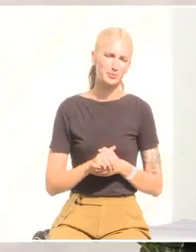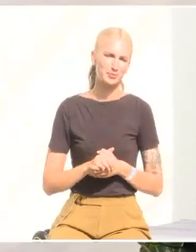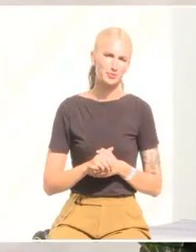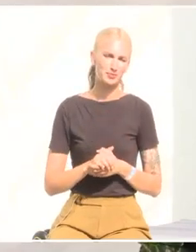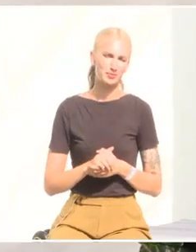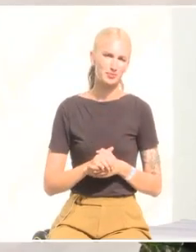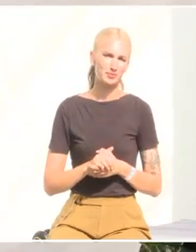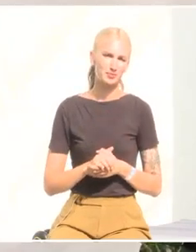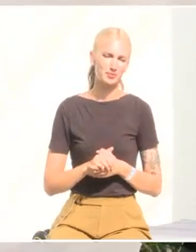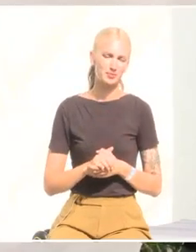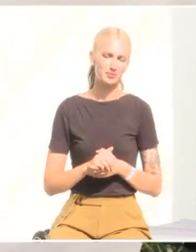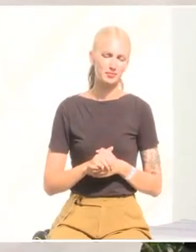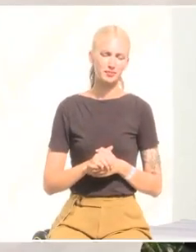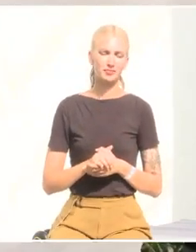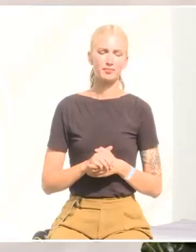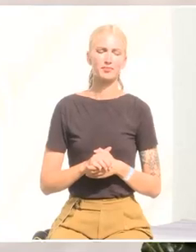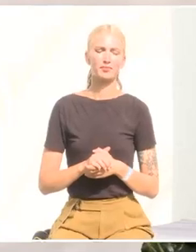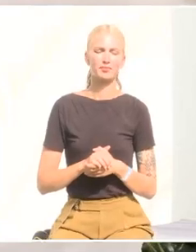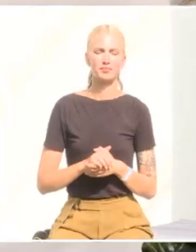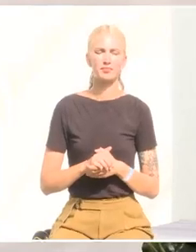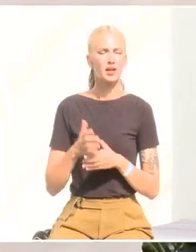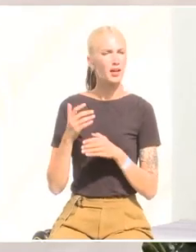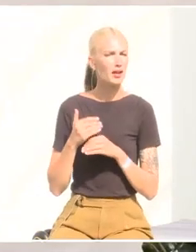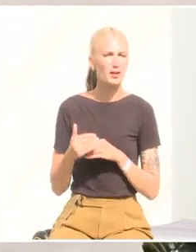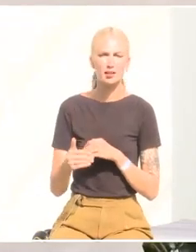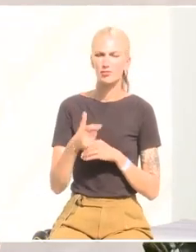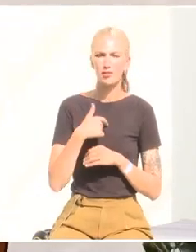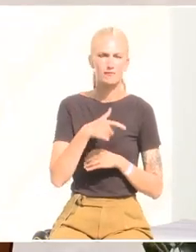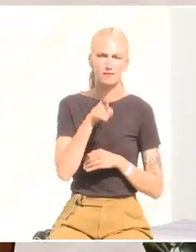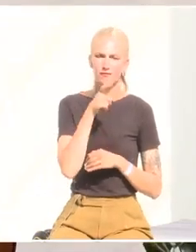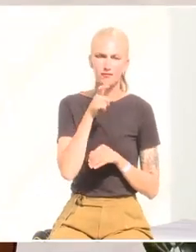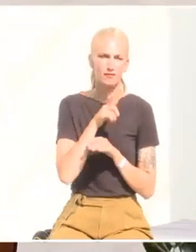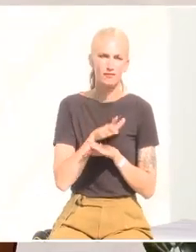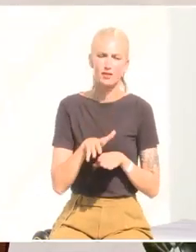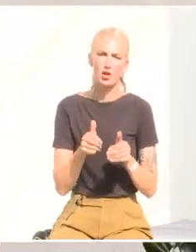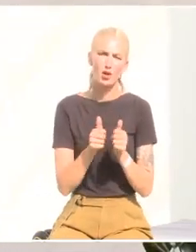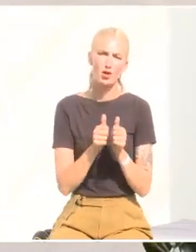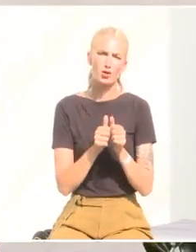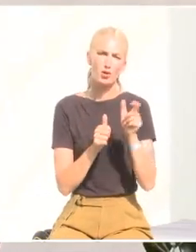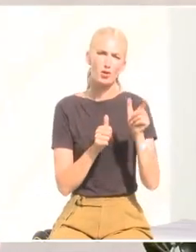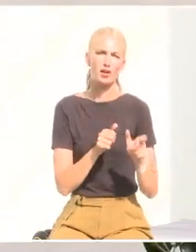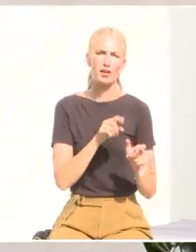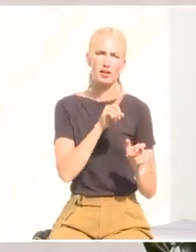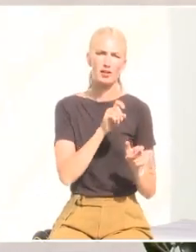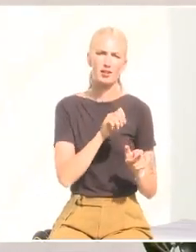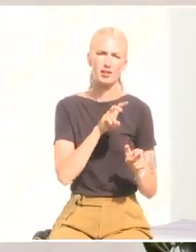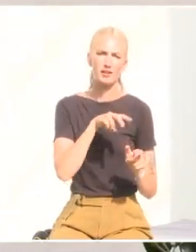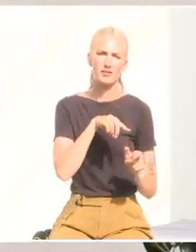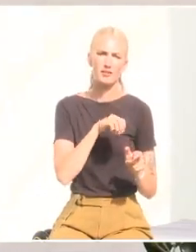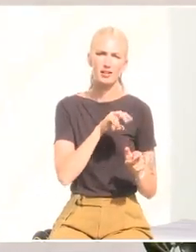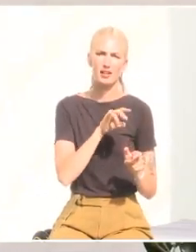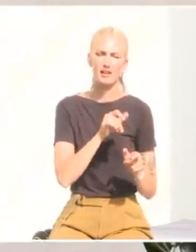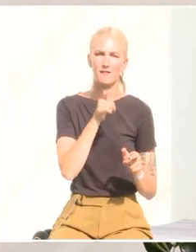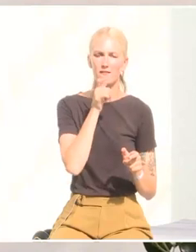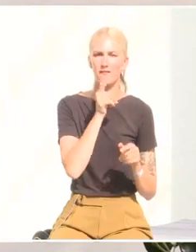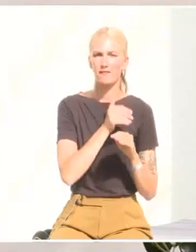I will not introduce this panel any further because I will let my colleague Jevgeni do that. But I do want